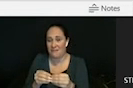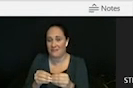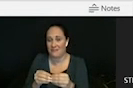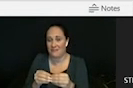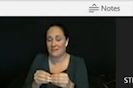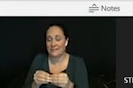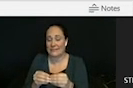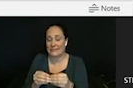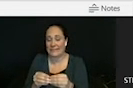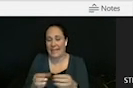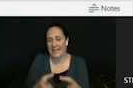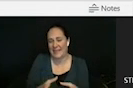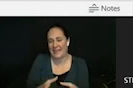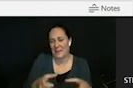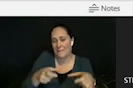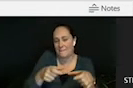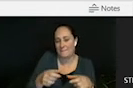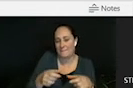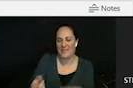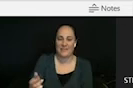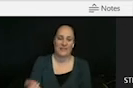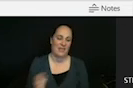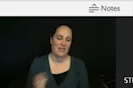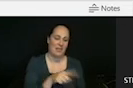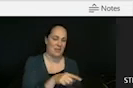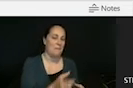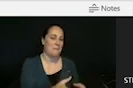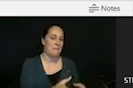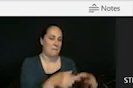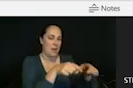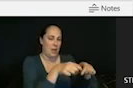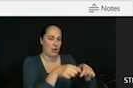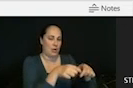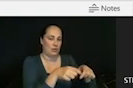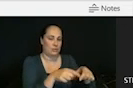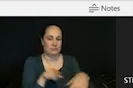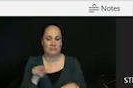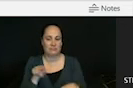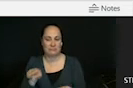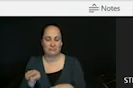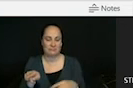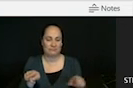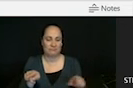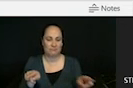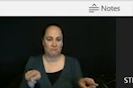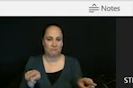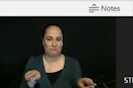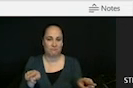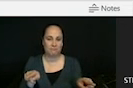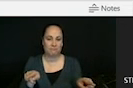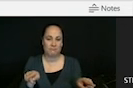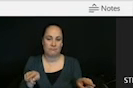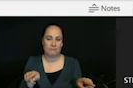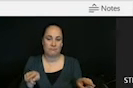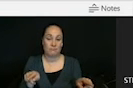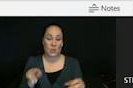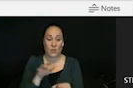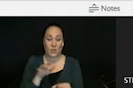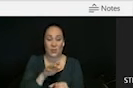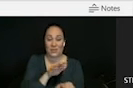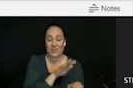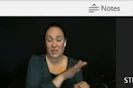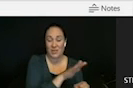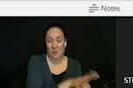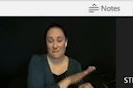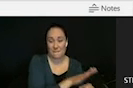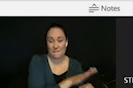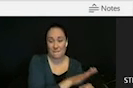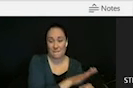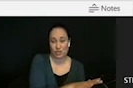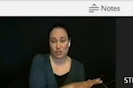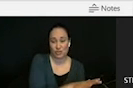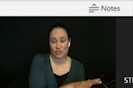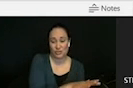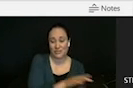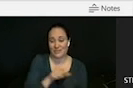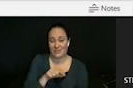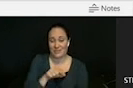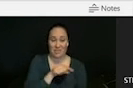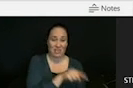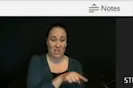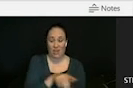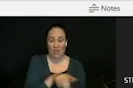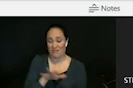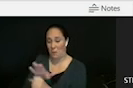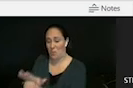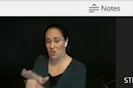don't have a bottle. I'm looking around for it, but I don't have one of those, right? So the pressure in both of those will be a little different, if you